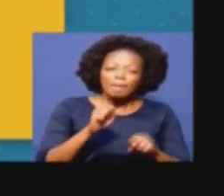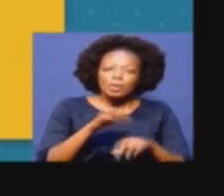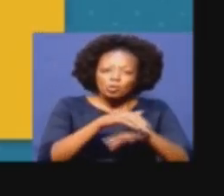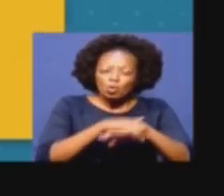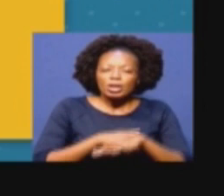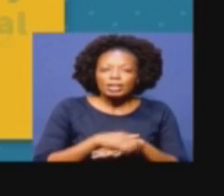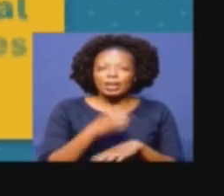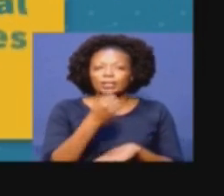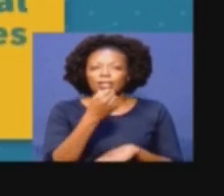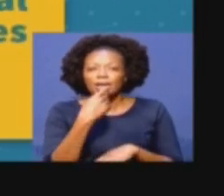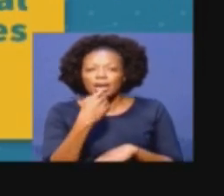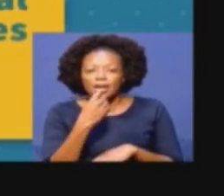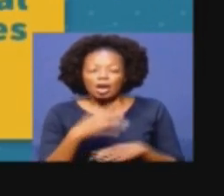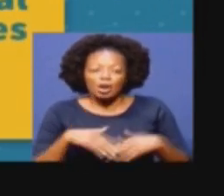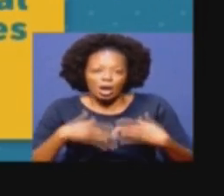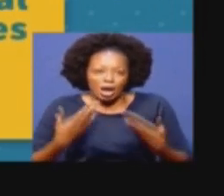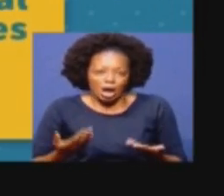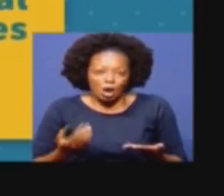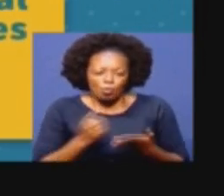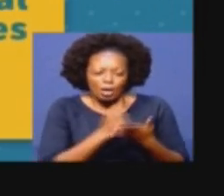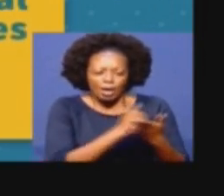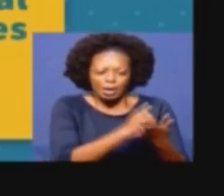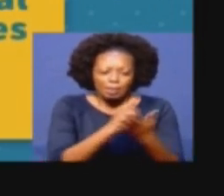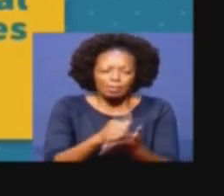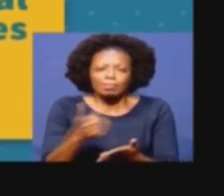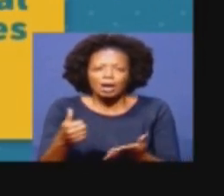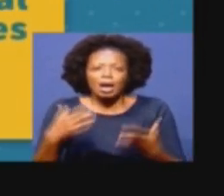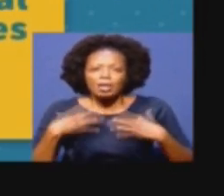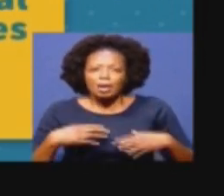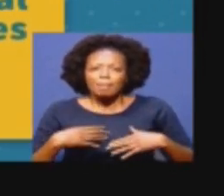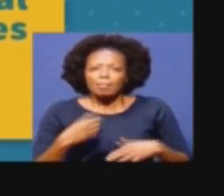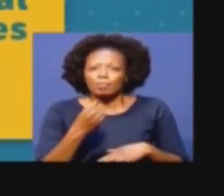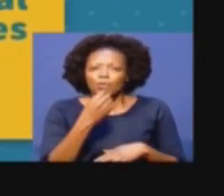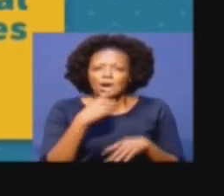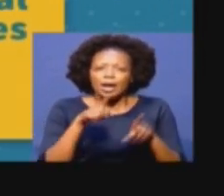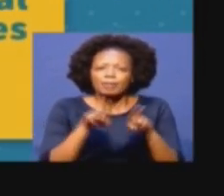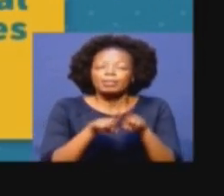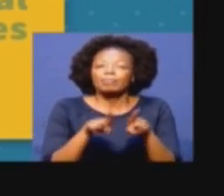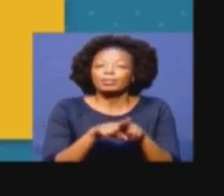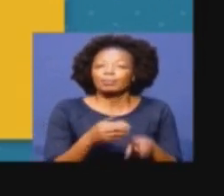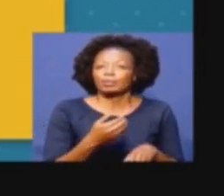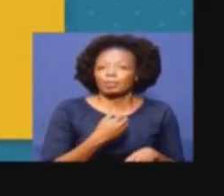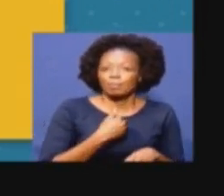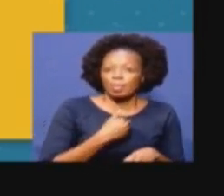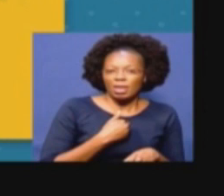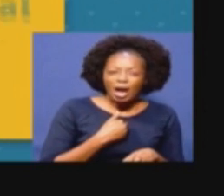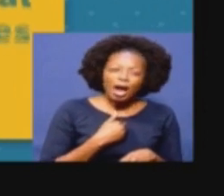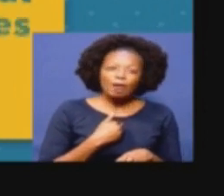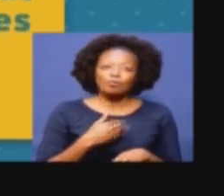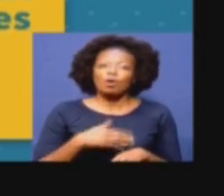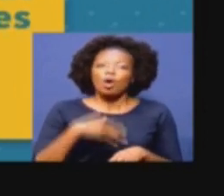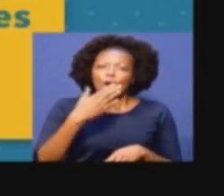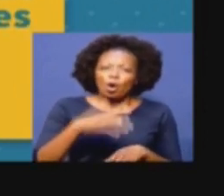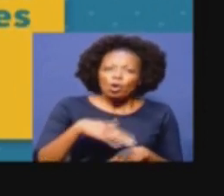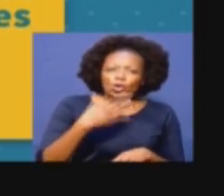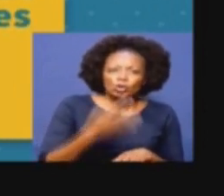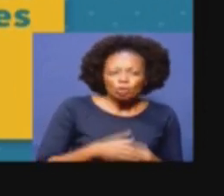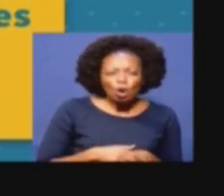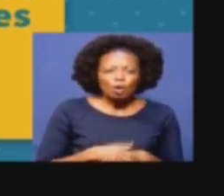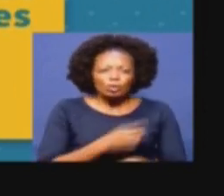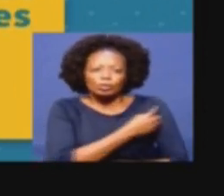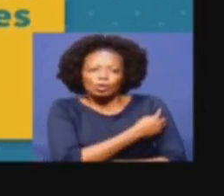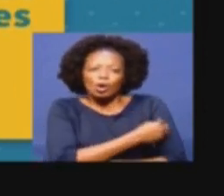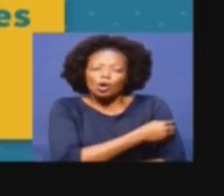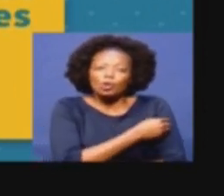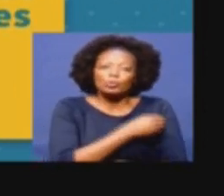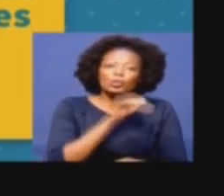treatment. Help others within your network to access adequate supply of essential medicines. Ensure that you remain connected with your local